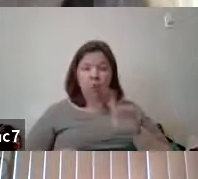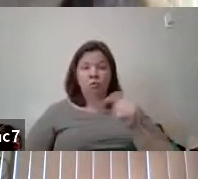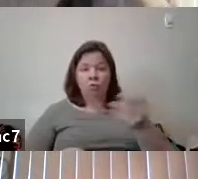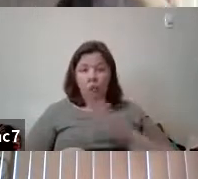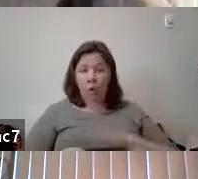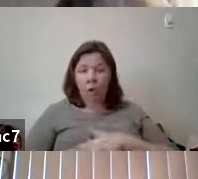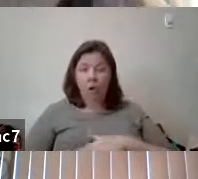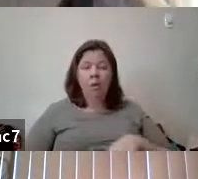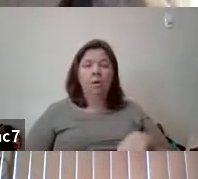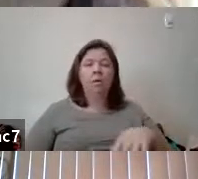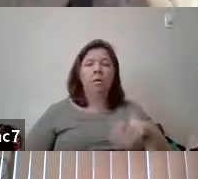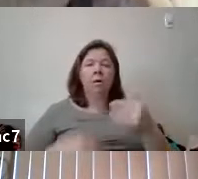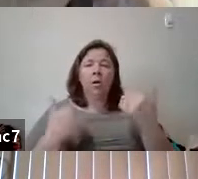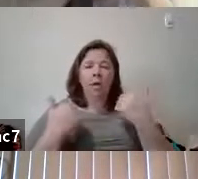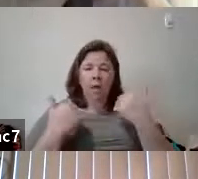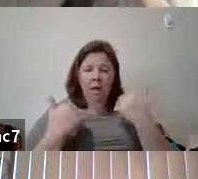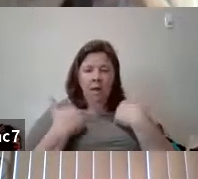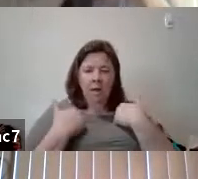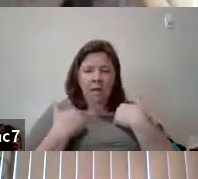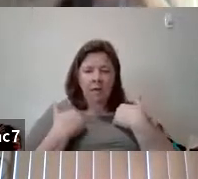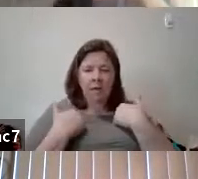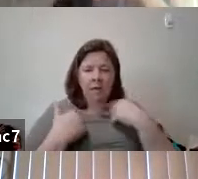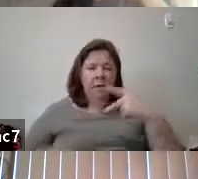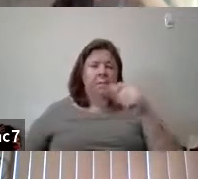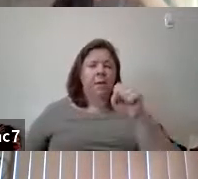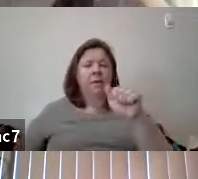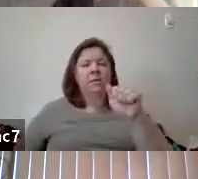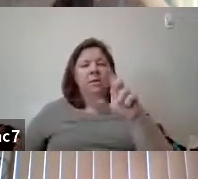have asked to unmute you. Vasudeva Reddy,